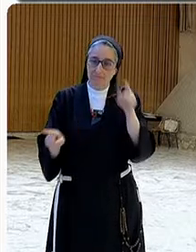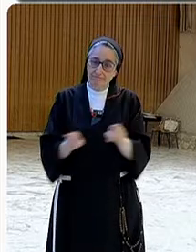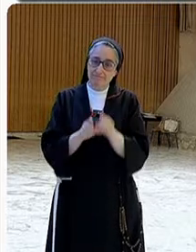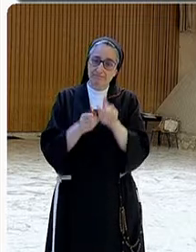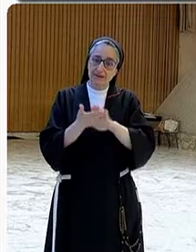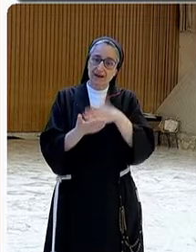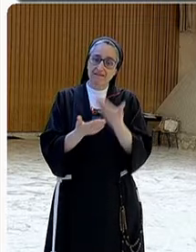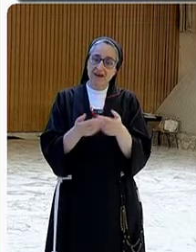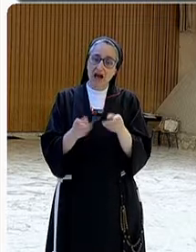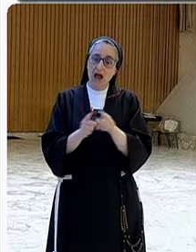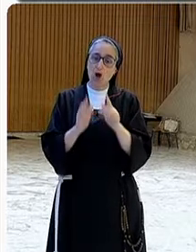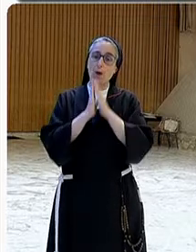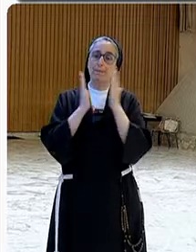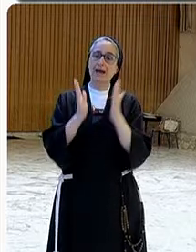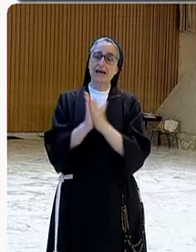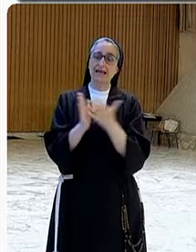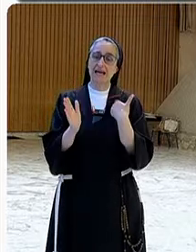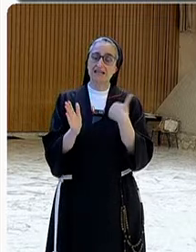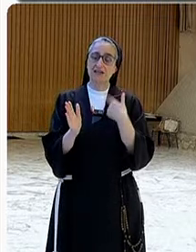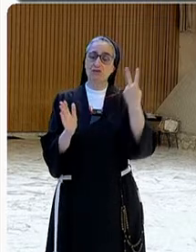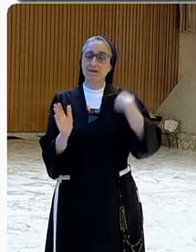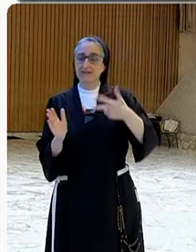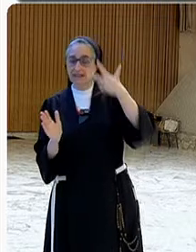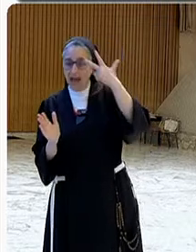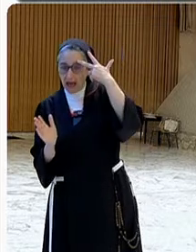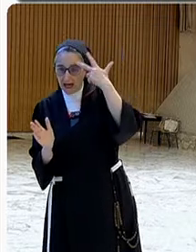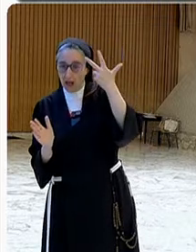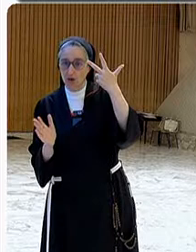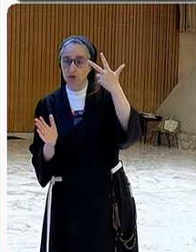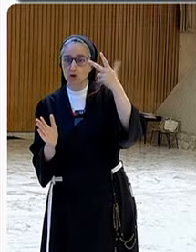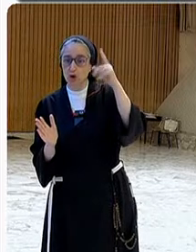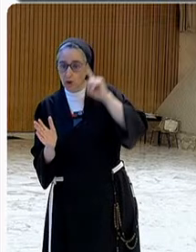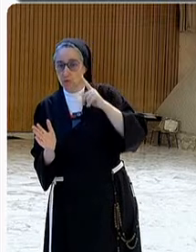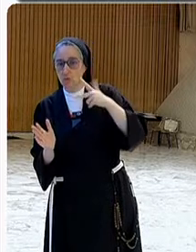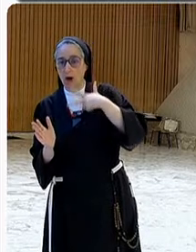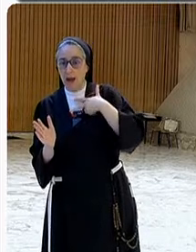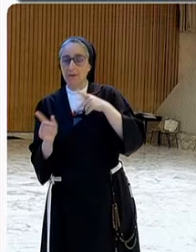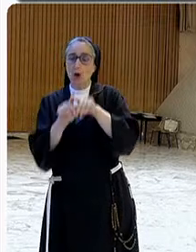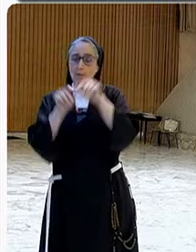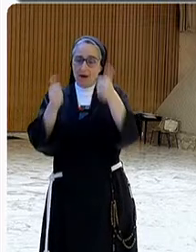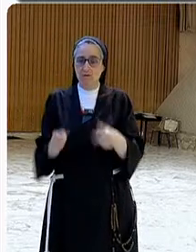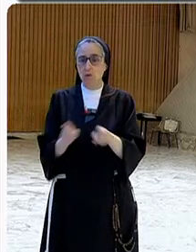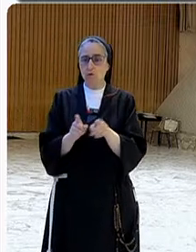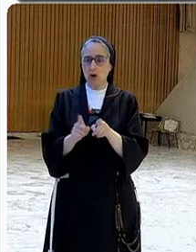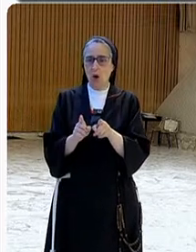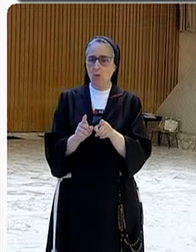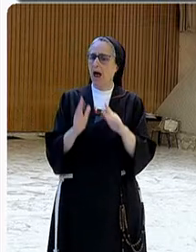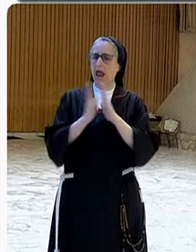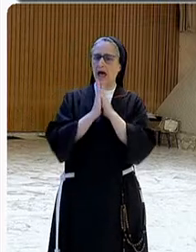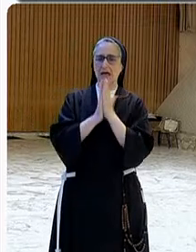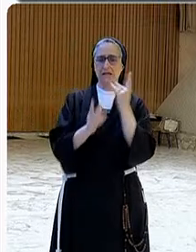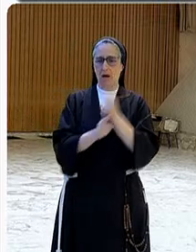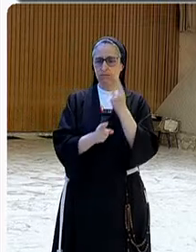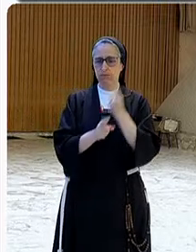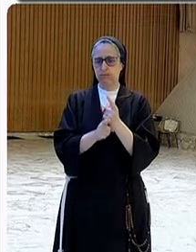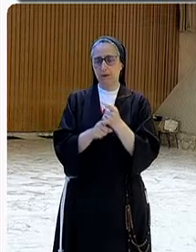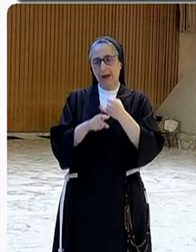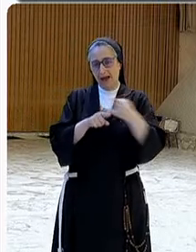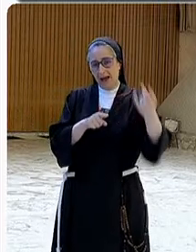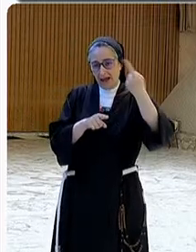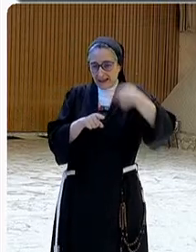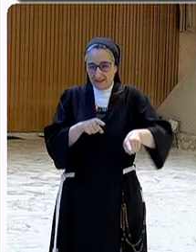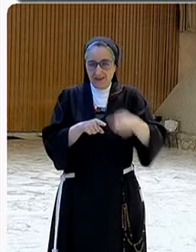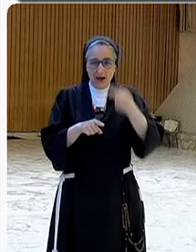centuries for religious life. All religious communities have a similar structure. All religious communities take vows of poverty, chastity, and obedience,